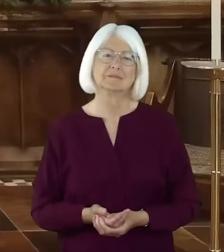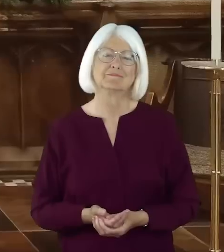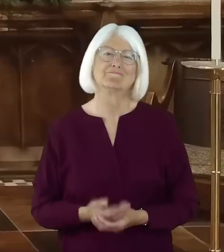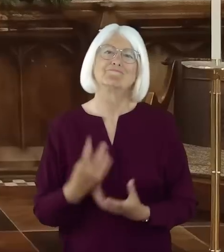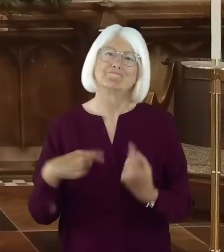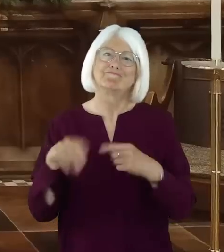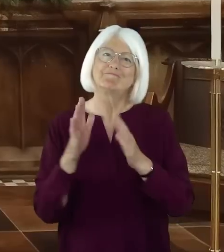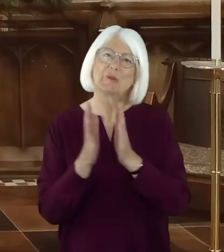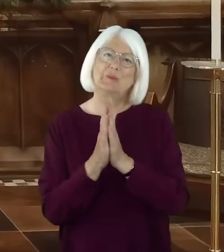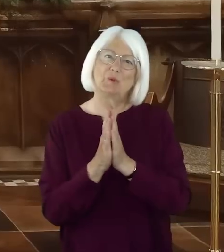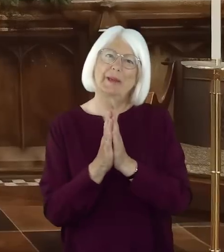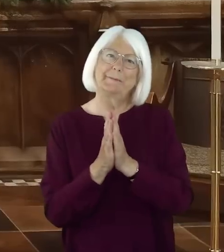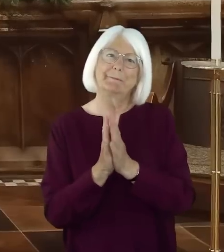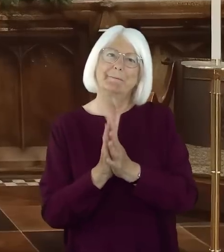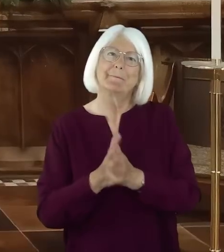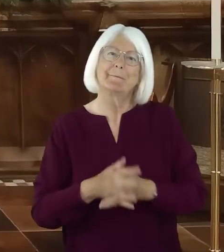Let us pray.